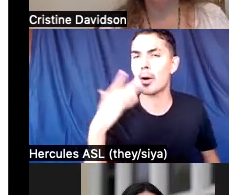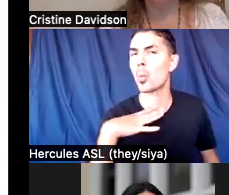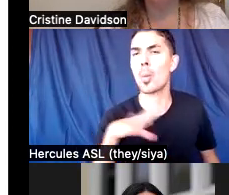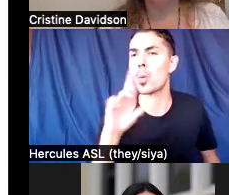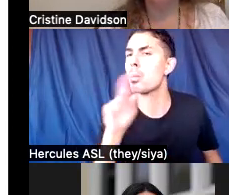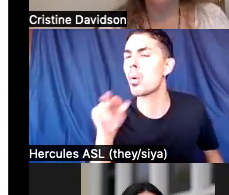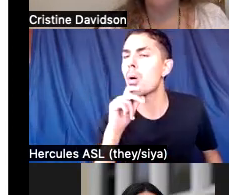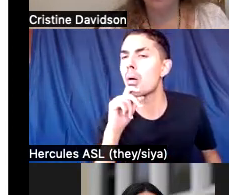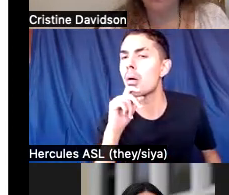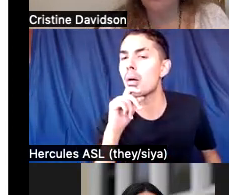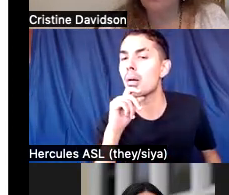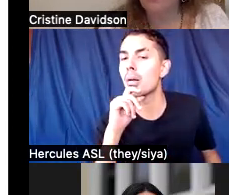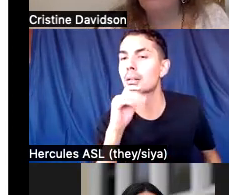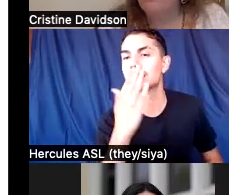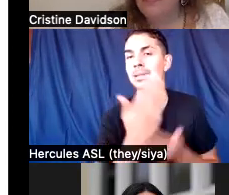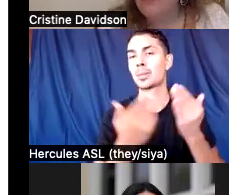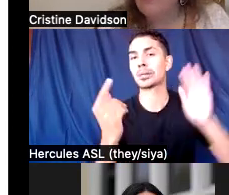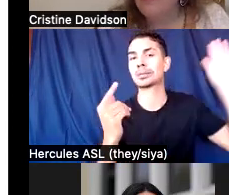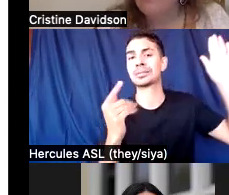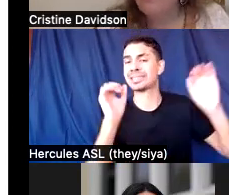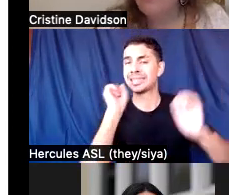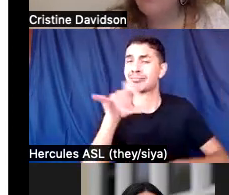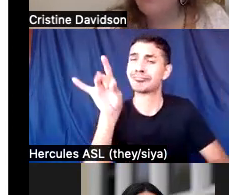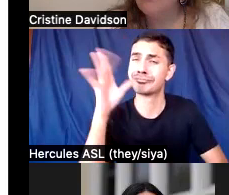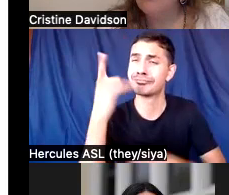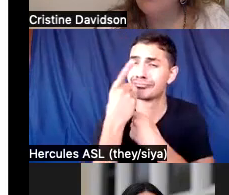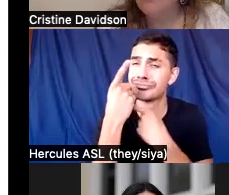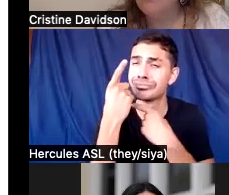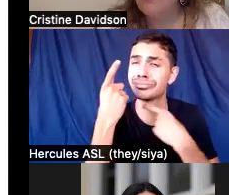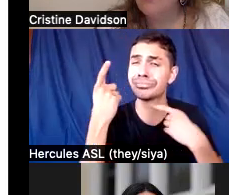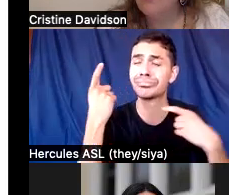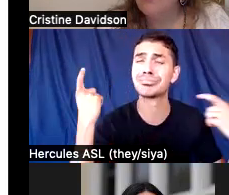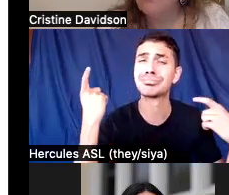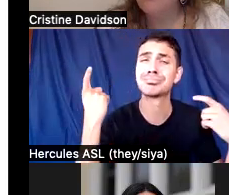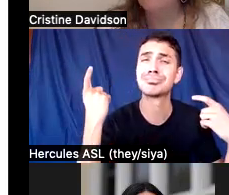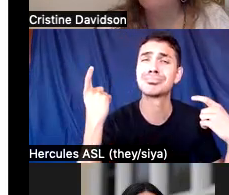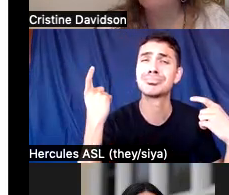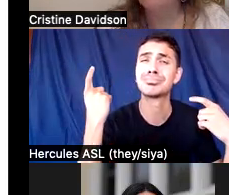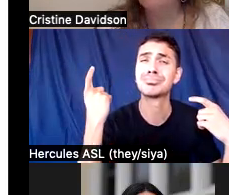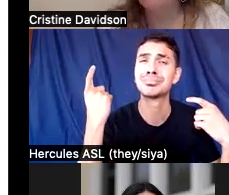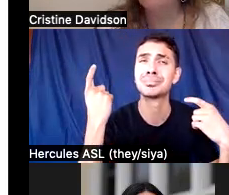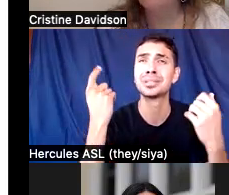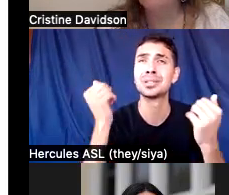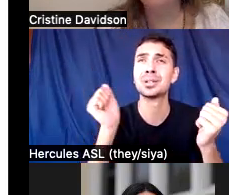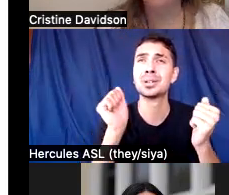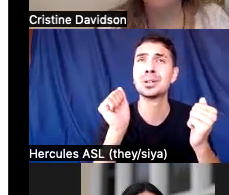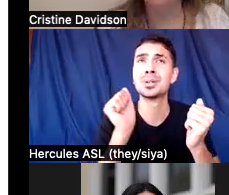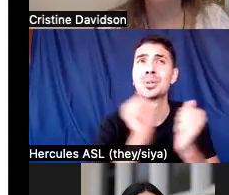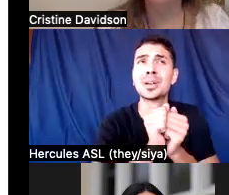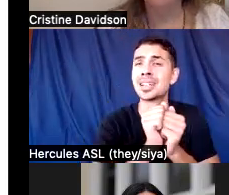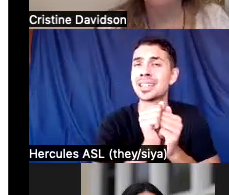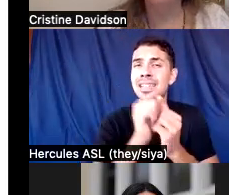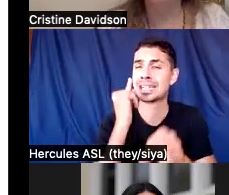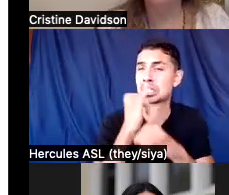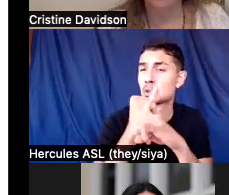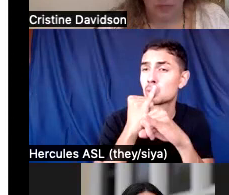It can be extremely traumatizing for victims to deal with like a group of people or institution such